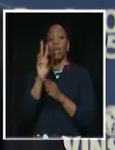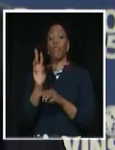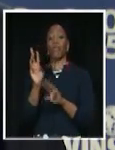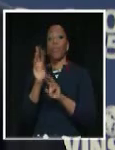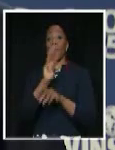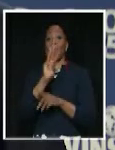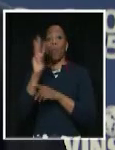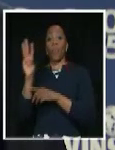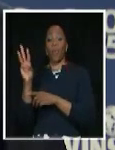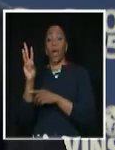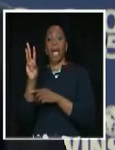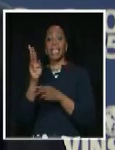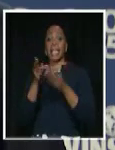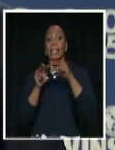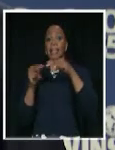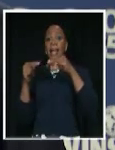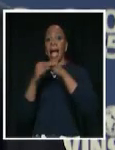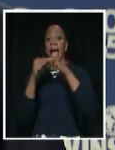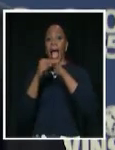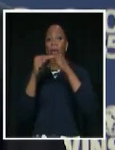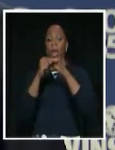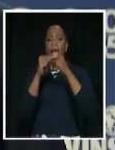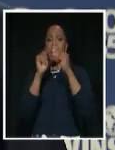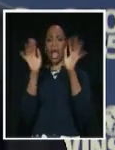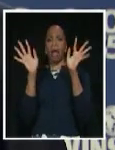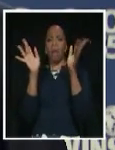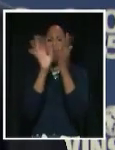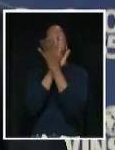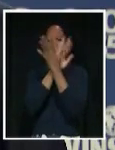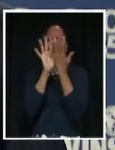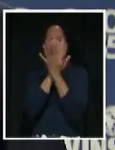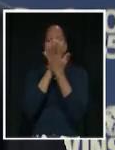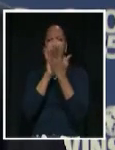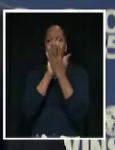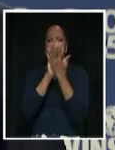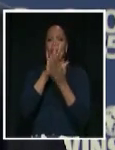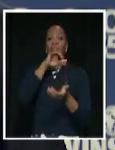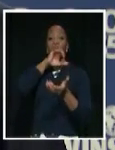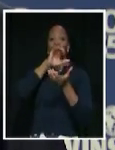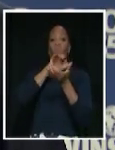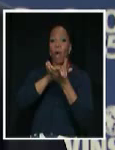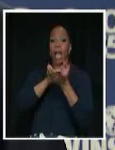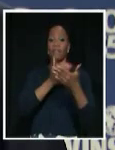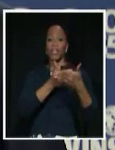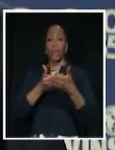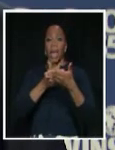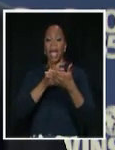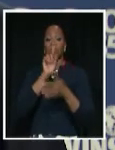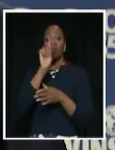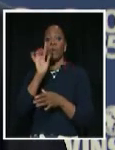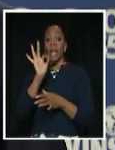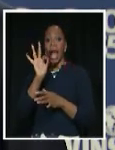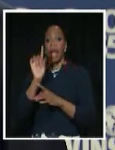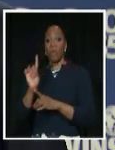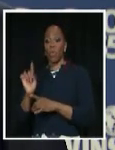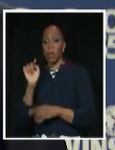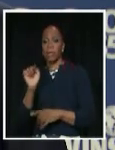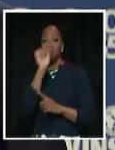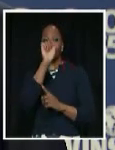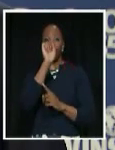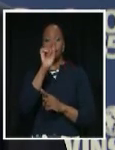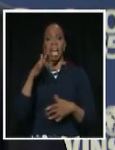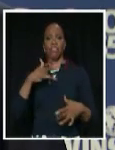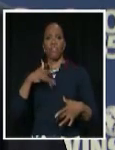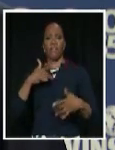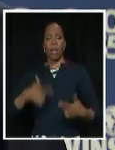by a mob of bikers, your wife and infant inside there with you, you've already called 911, you feel like your lives are